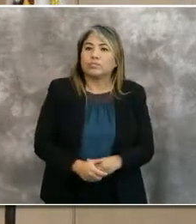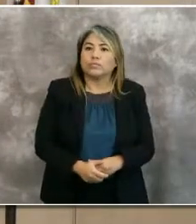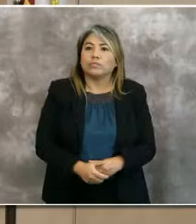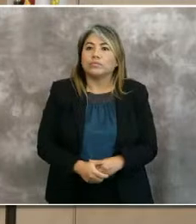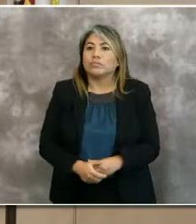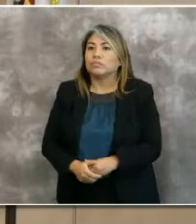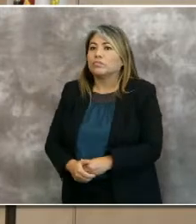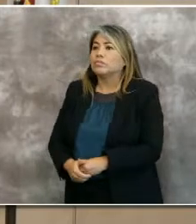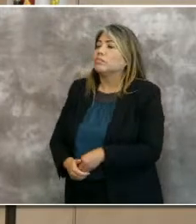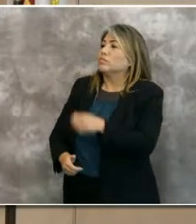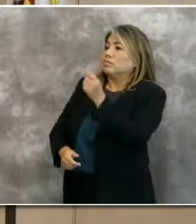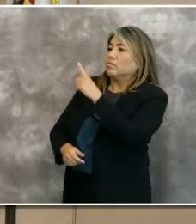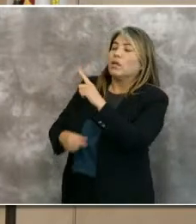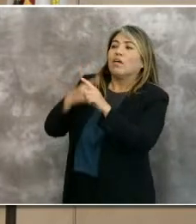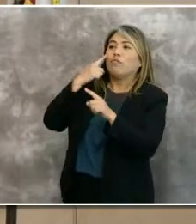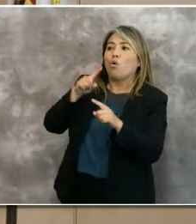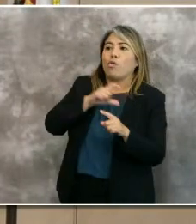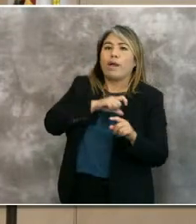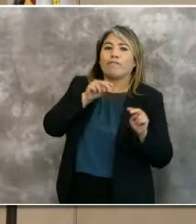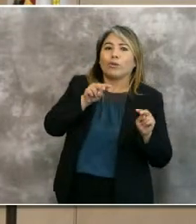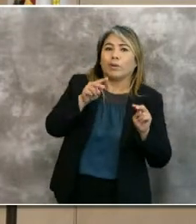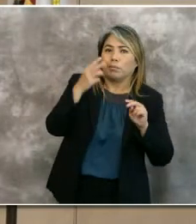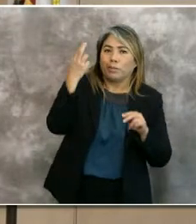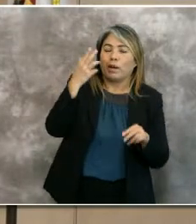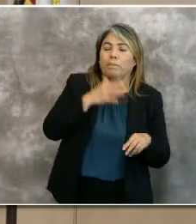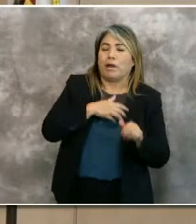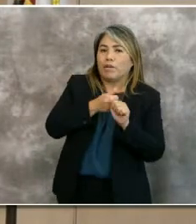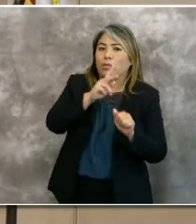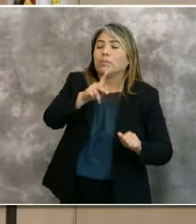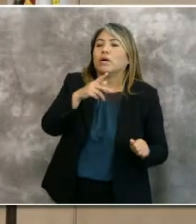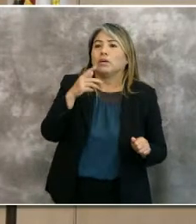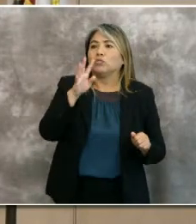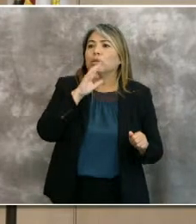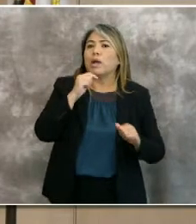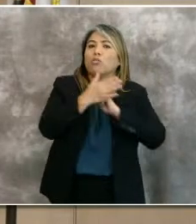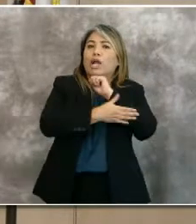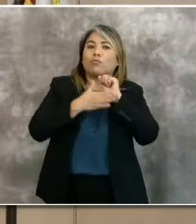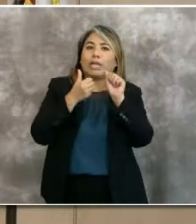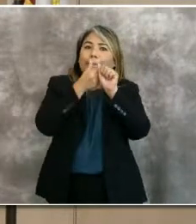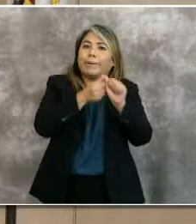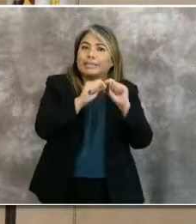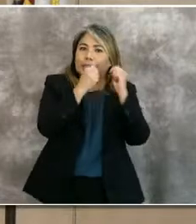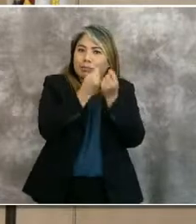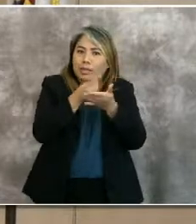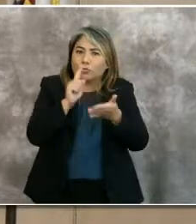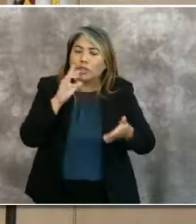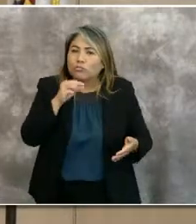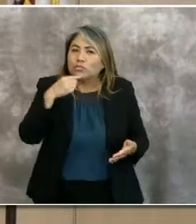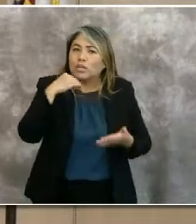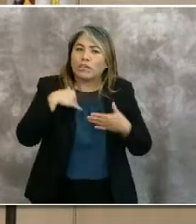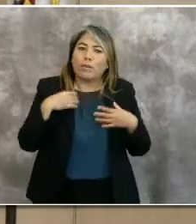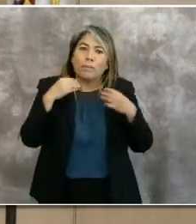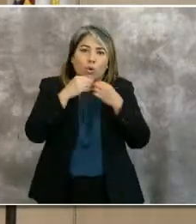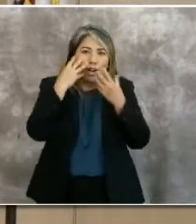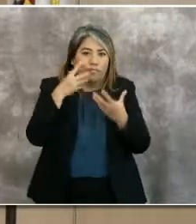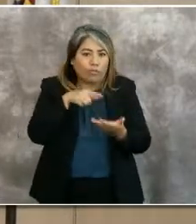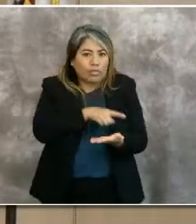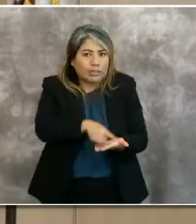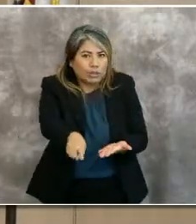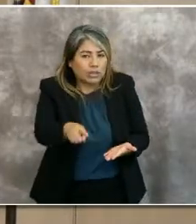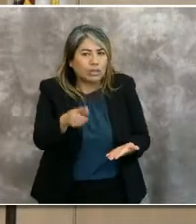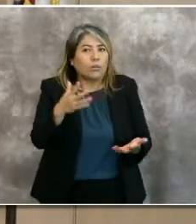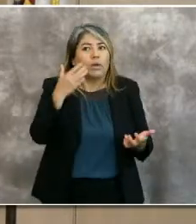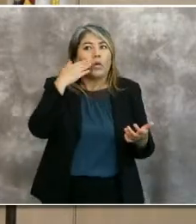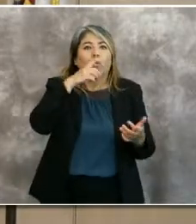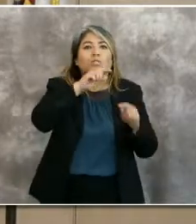Gotcha. And then enforcement, perfect segue into my follow-up. You guys talked about that county compliance team last week, and you said you had more info on it this week. Do we know who's